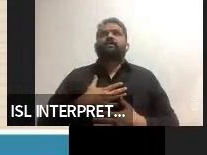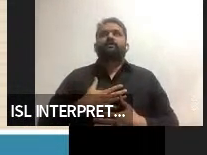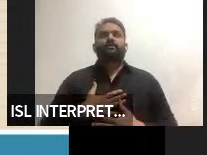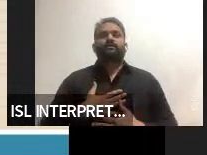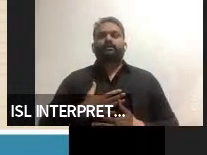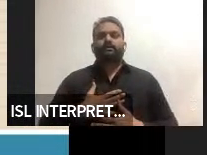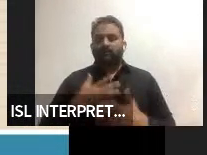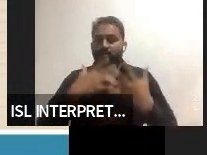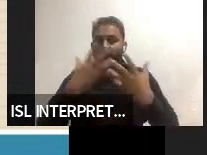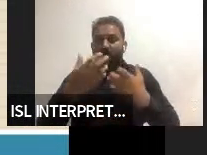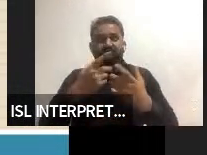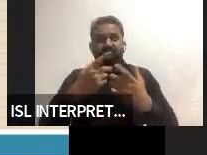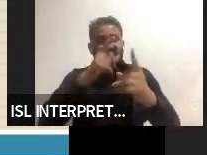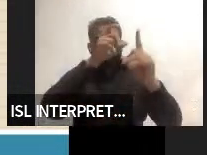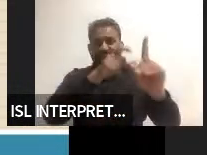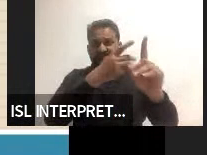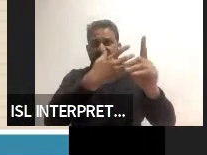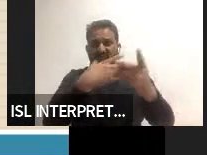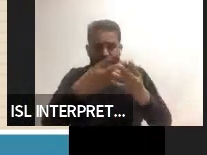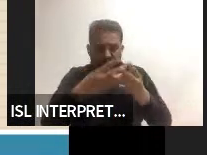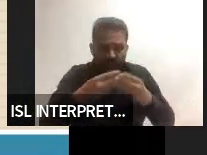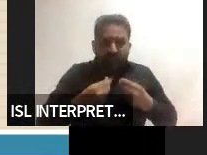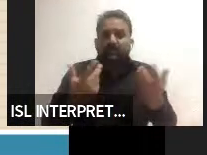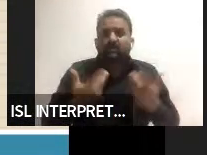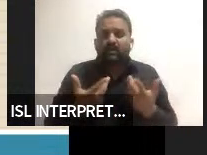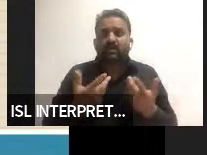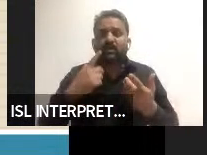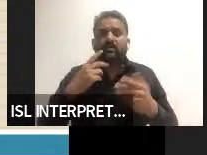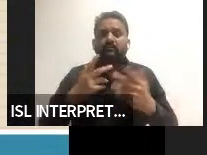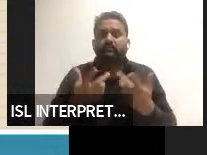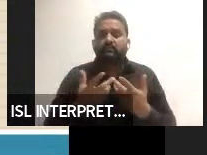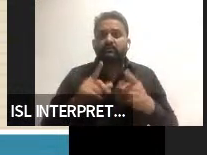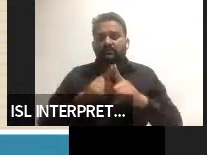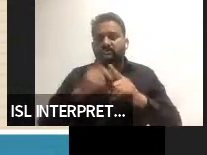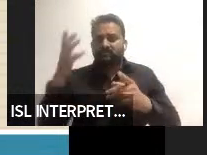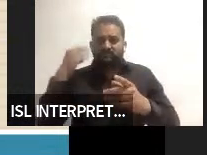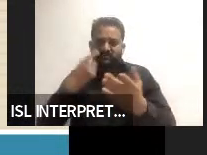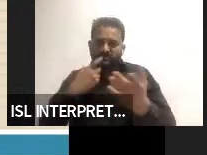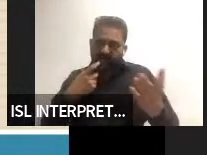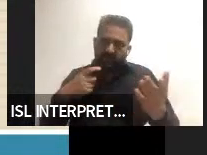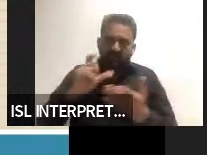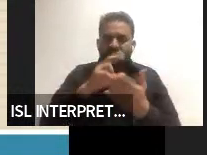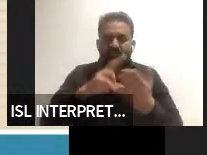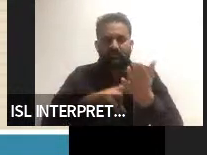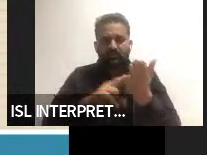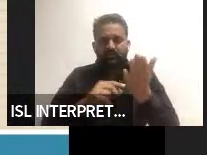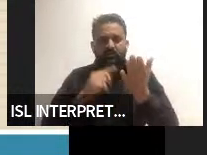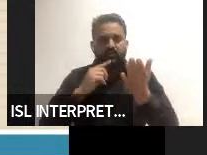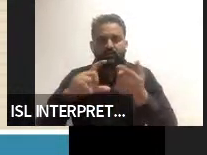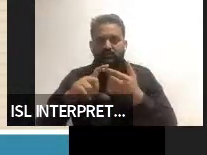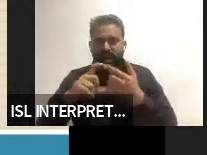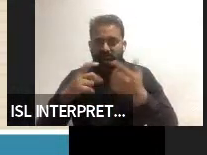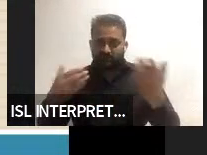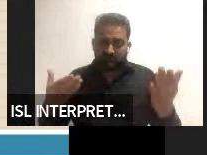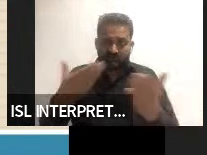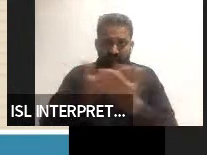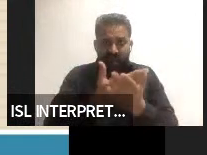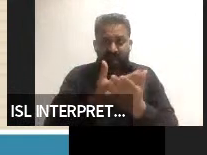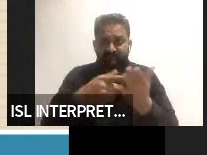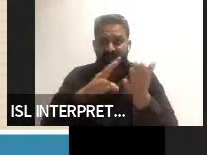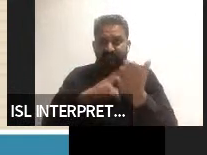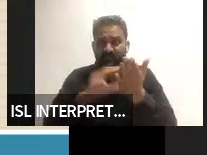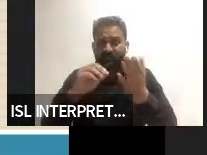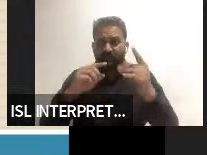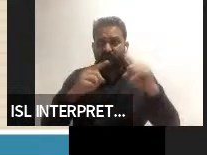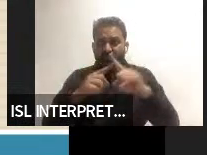do. And that is nothing new. If you look at claimant's notice of arbitration, in the moot problem,